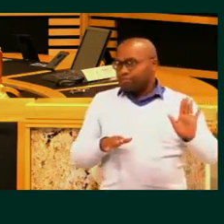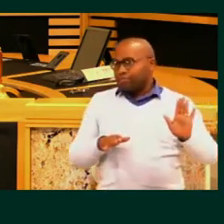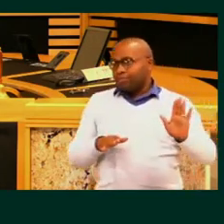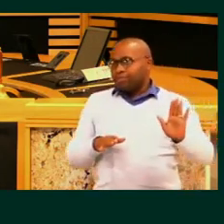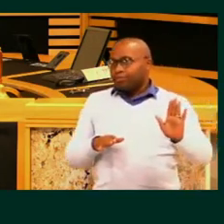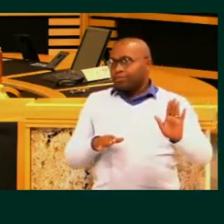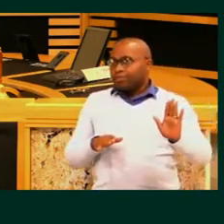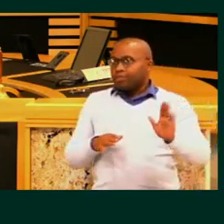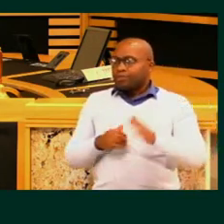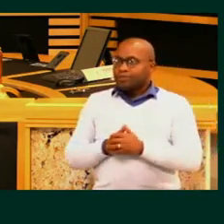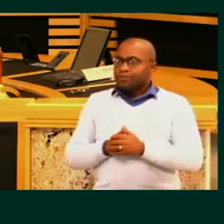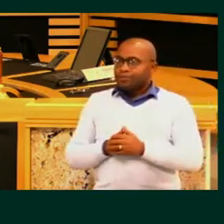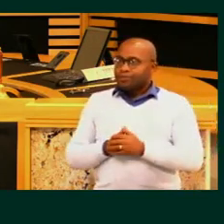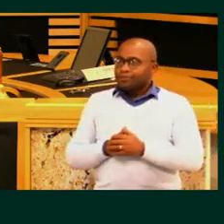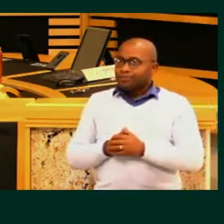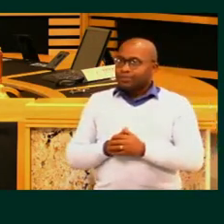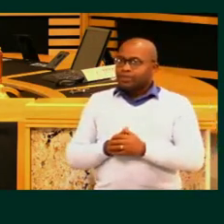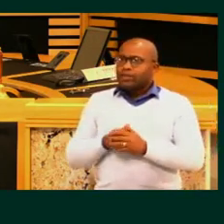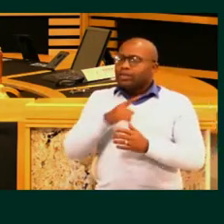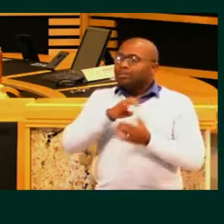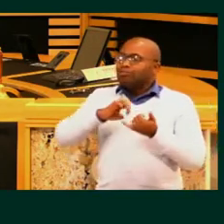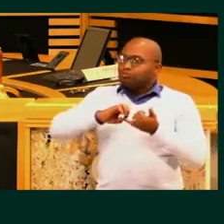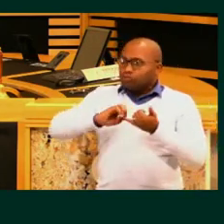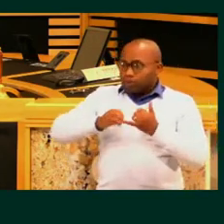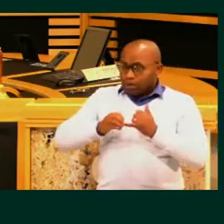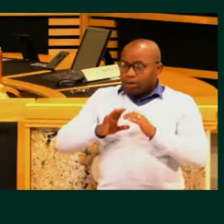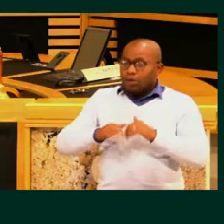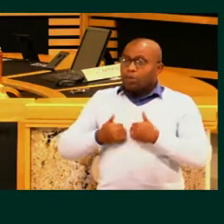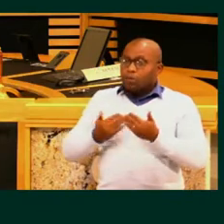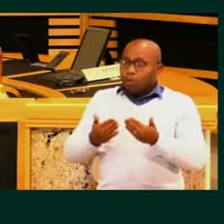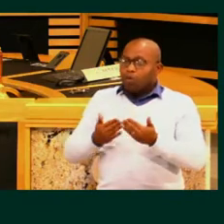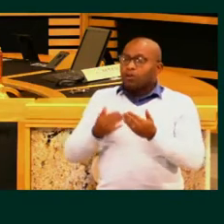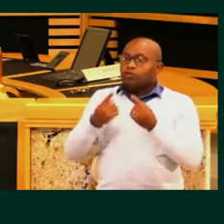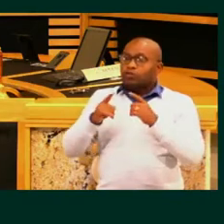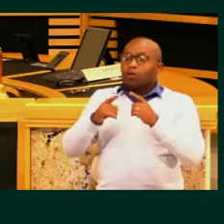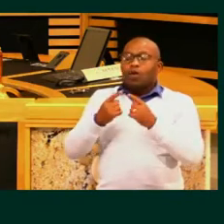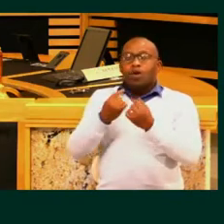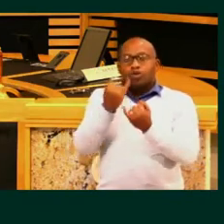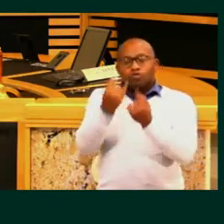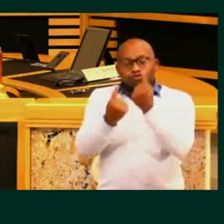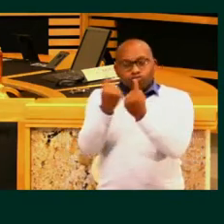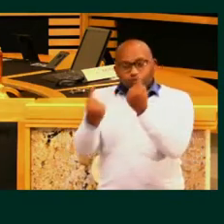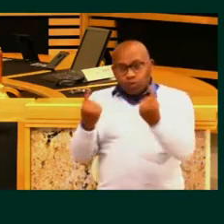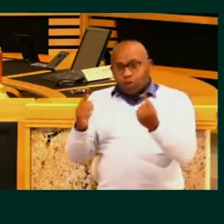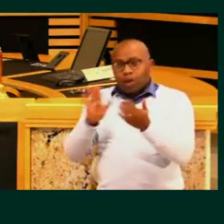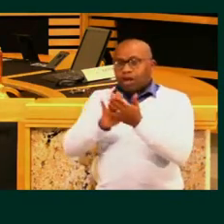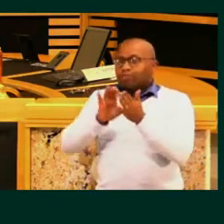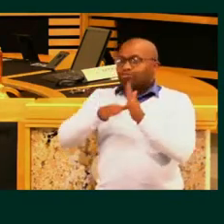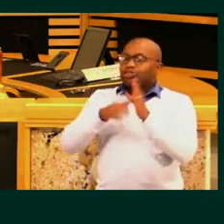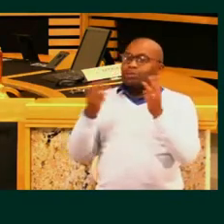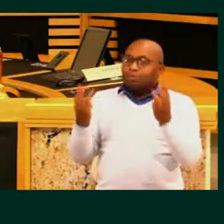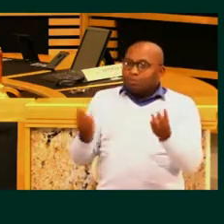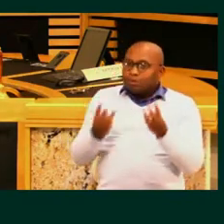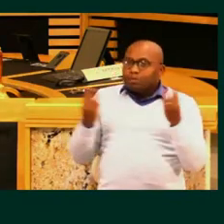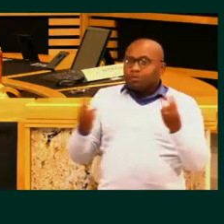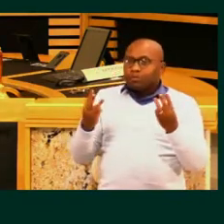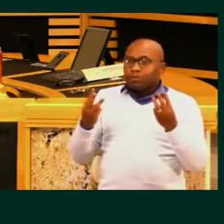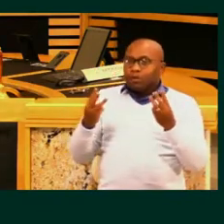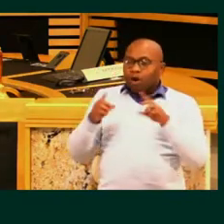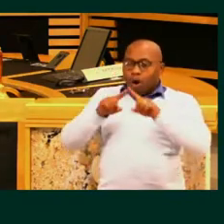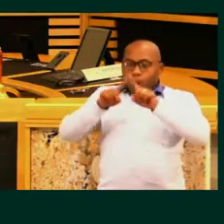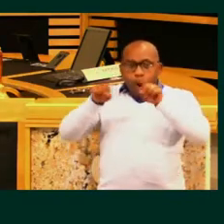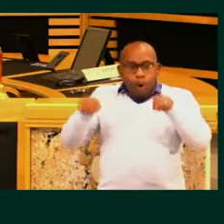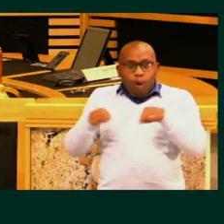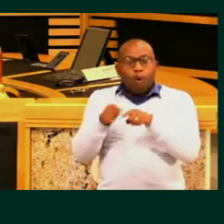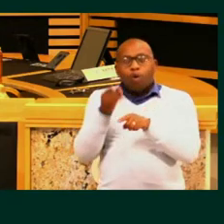reporting mechanisms for individuals and people with disabilities mentorship programs all this has been done in this province